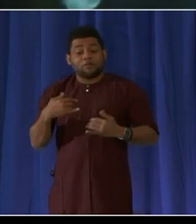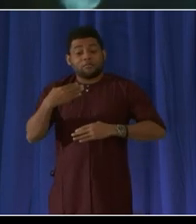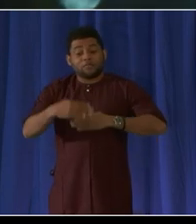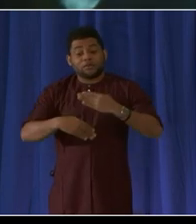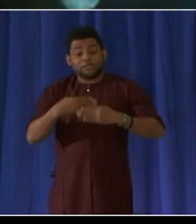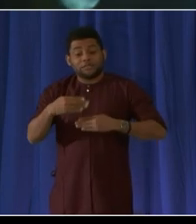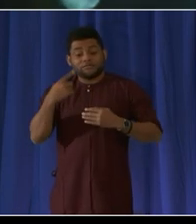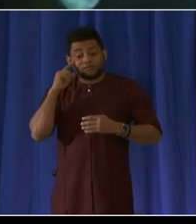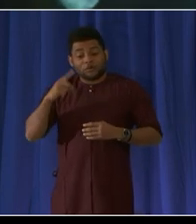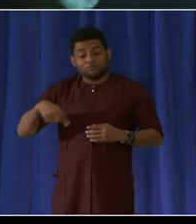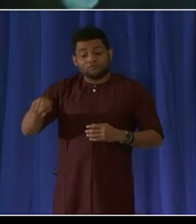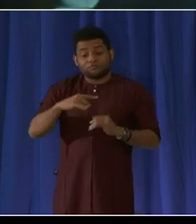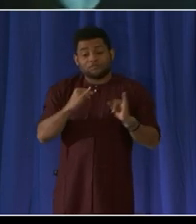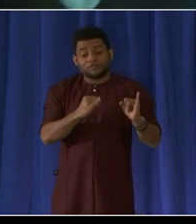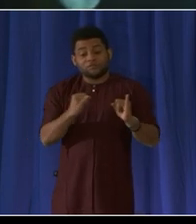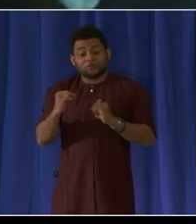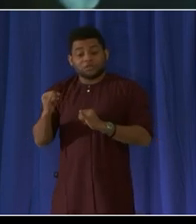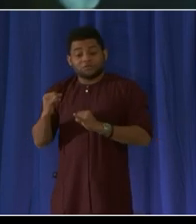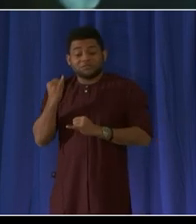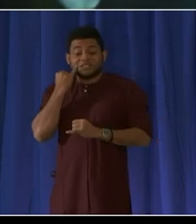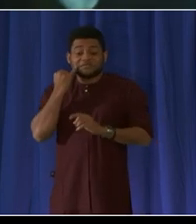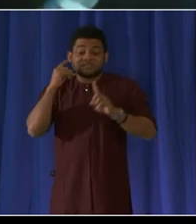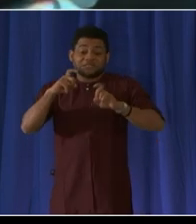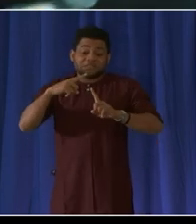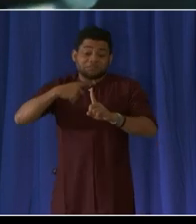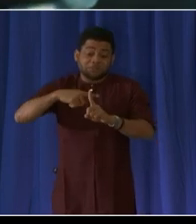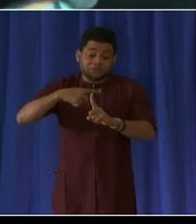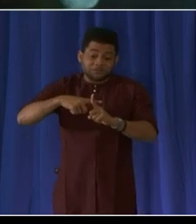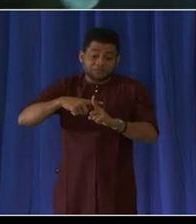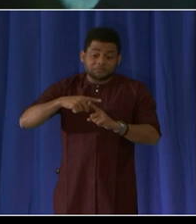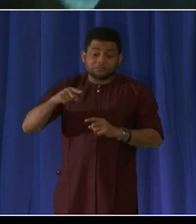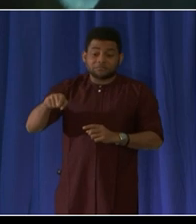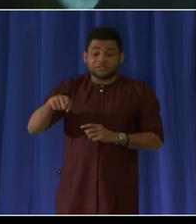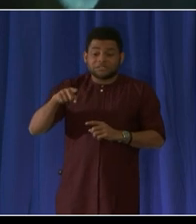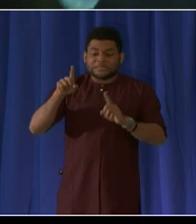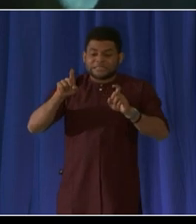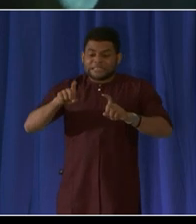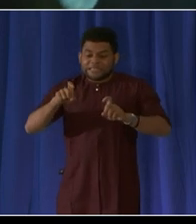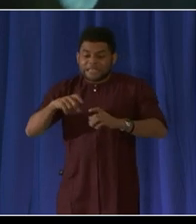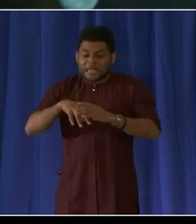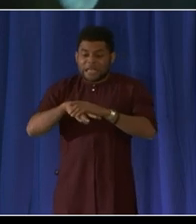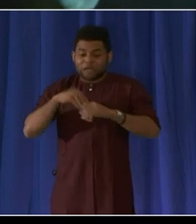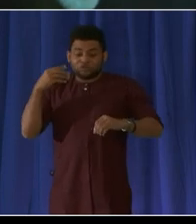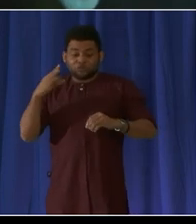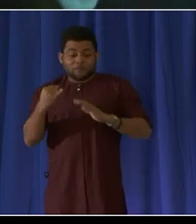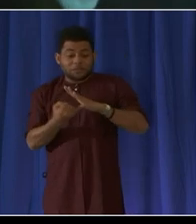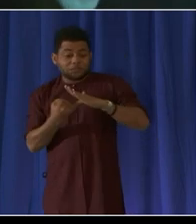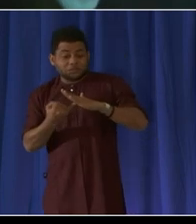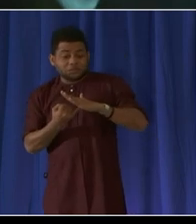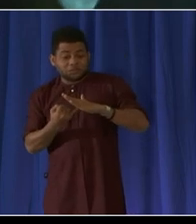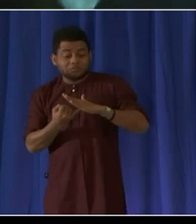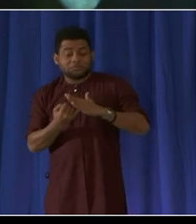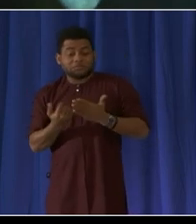individuals, if they tested positive, they can test out of isolation after day 7, and